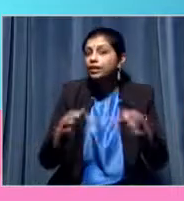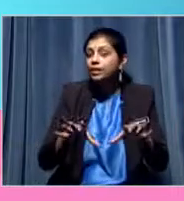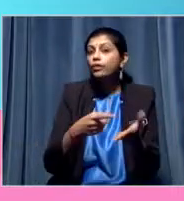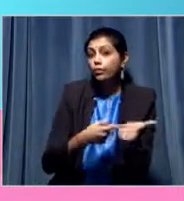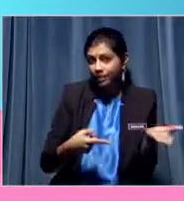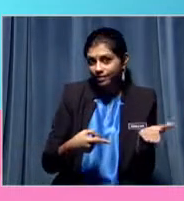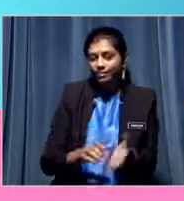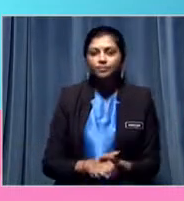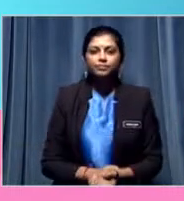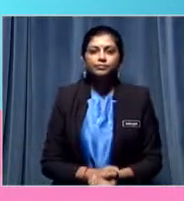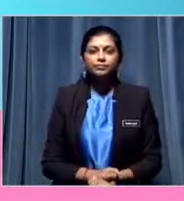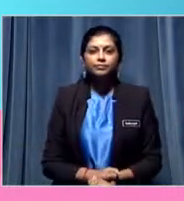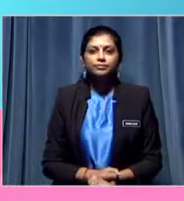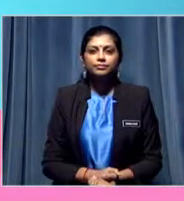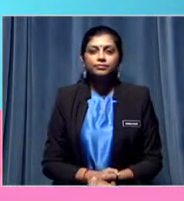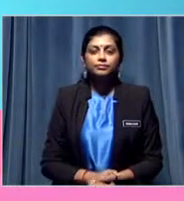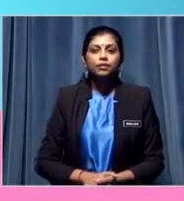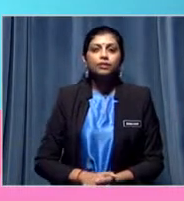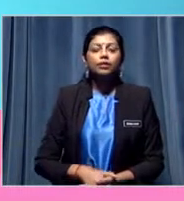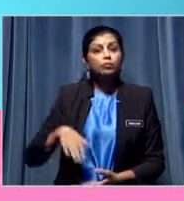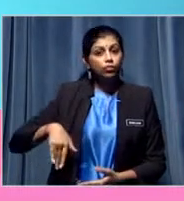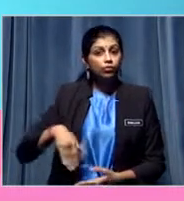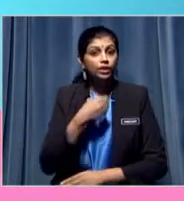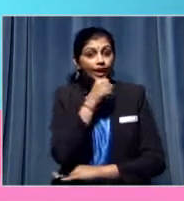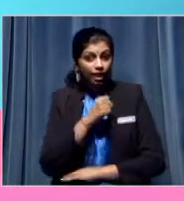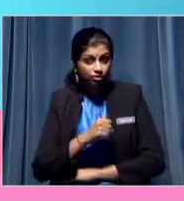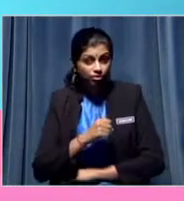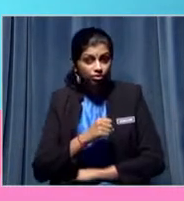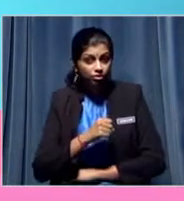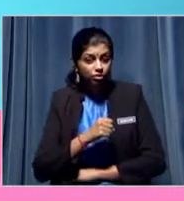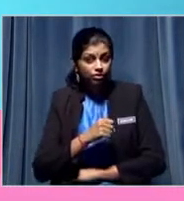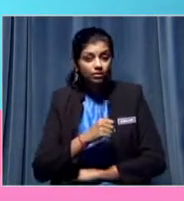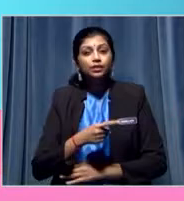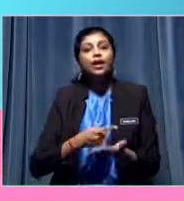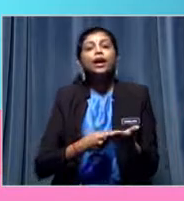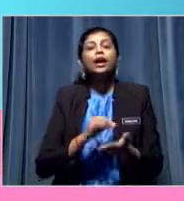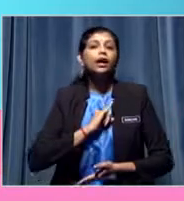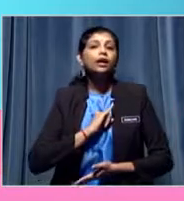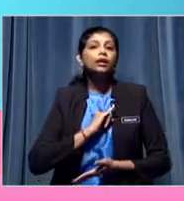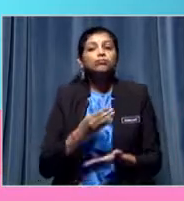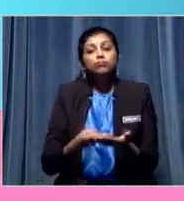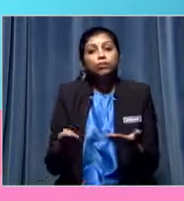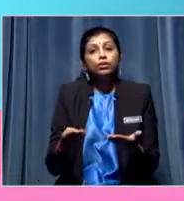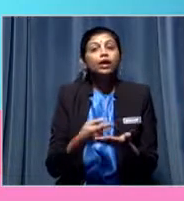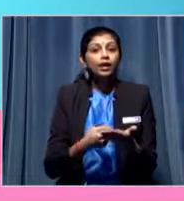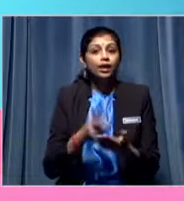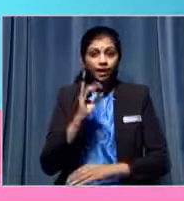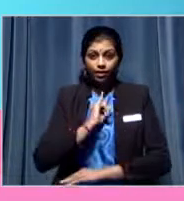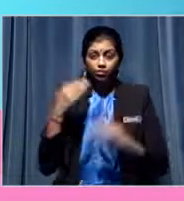Amsterdam. By the time I'm 35 years old, I will have bought a